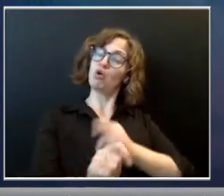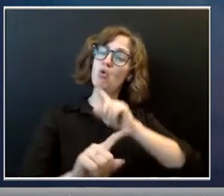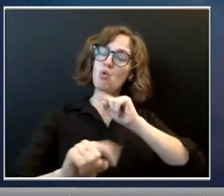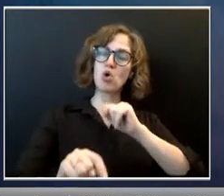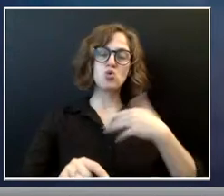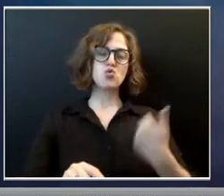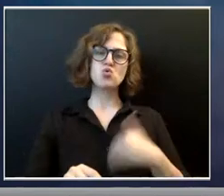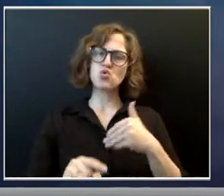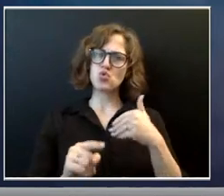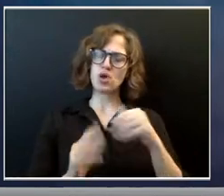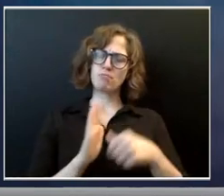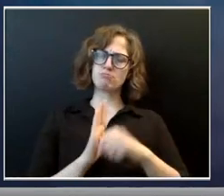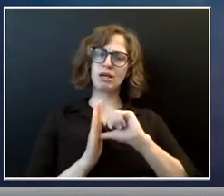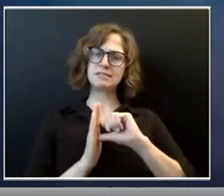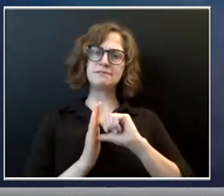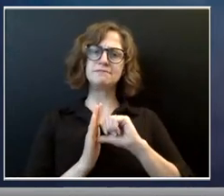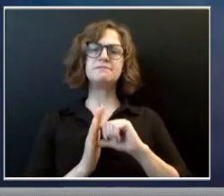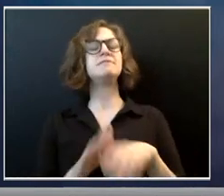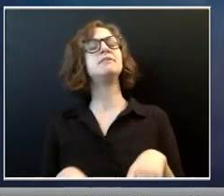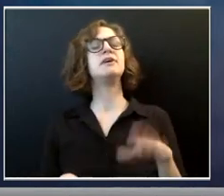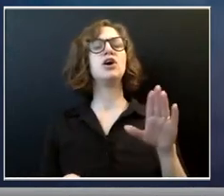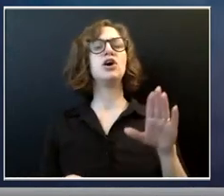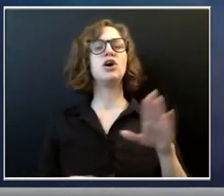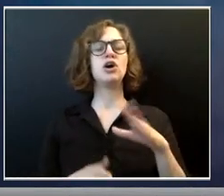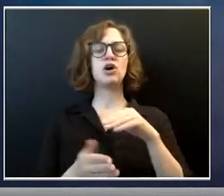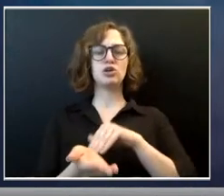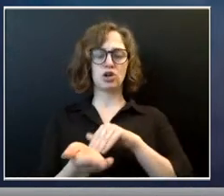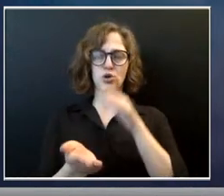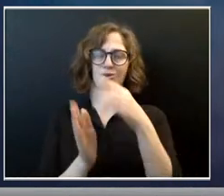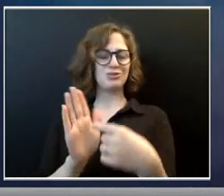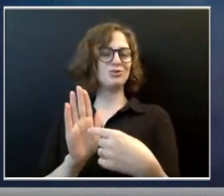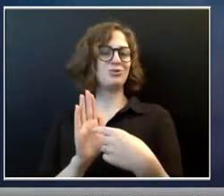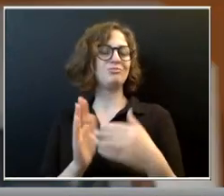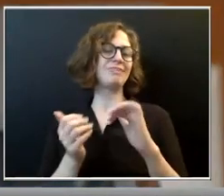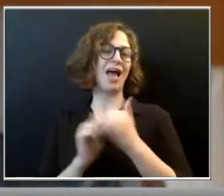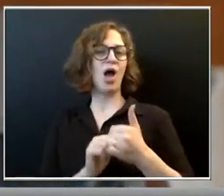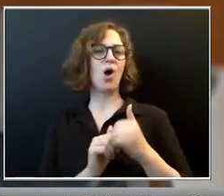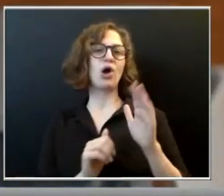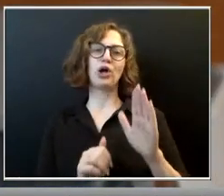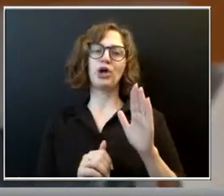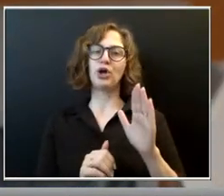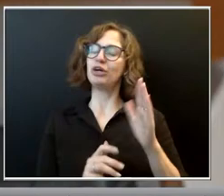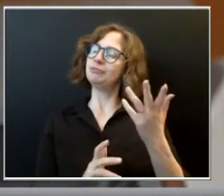1-2 punch of diagnoses motivated Jan to take matters into her own hands.